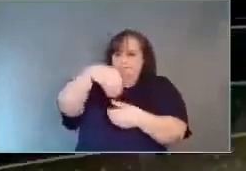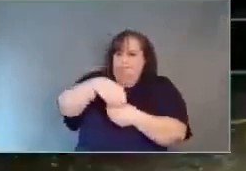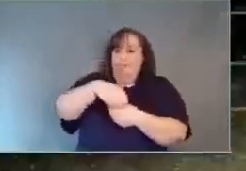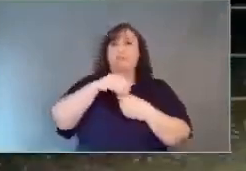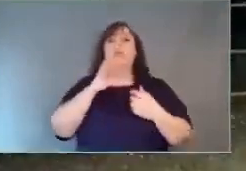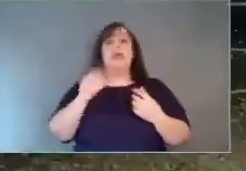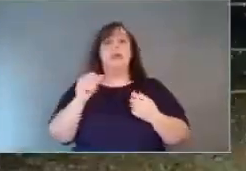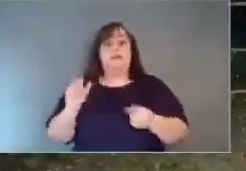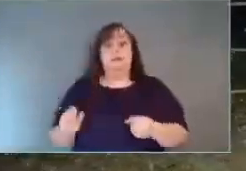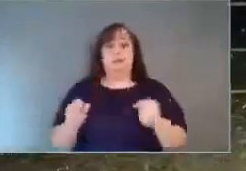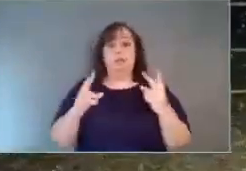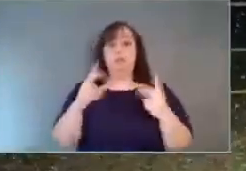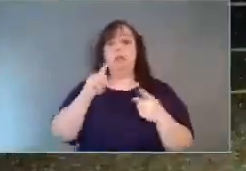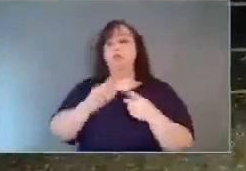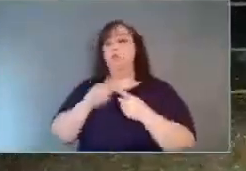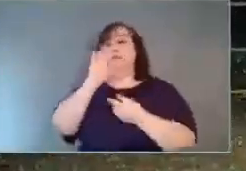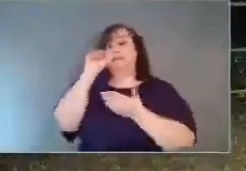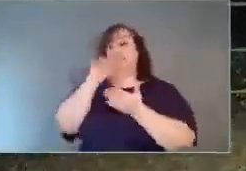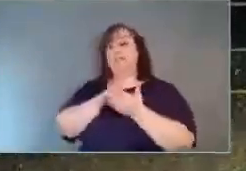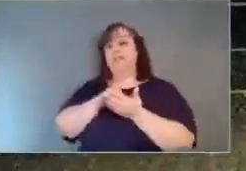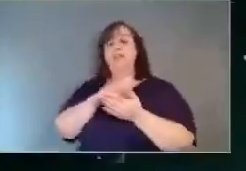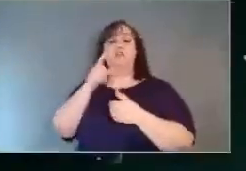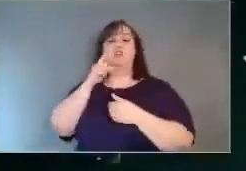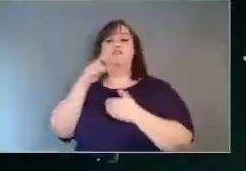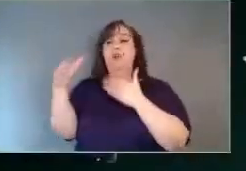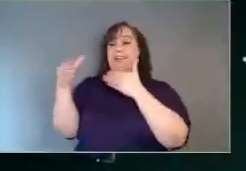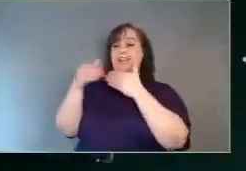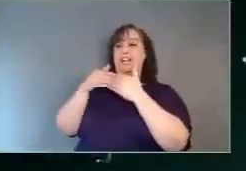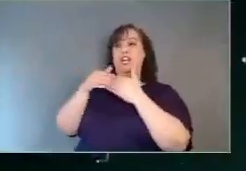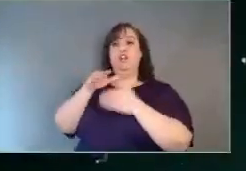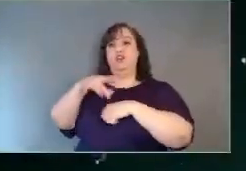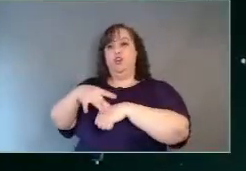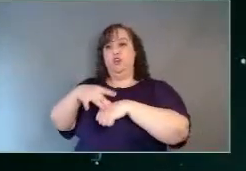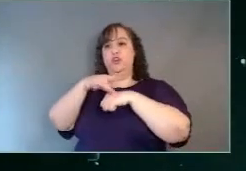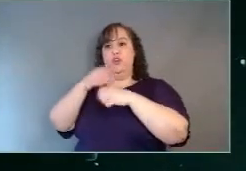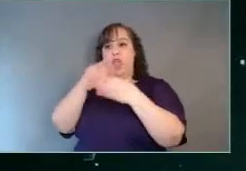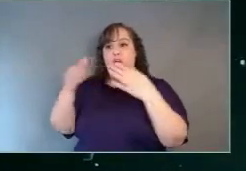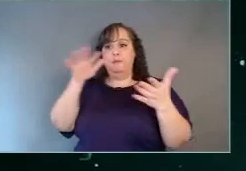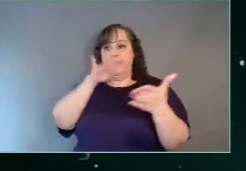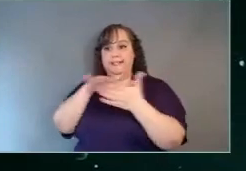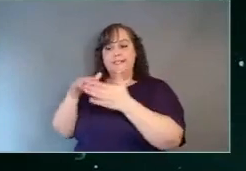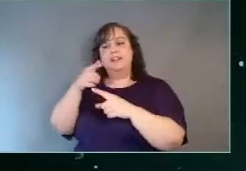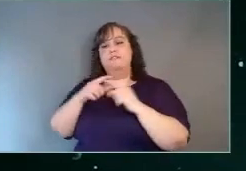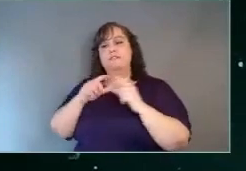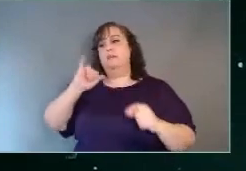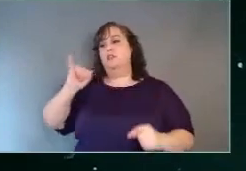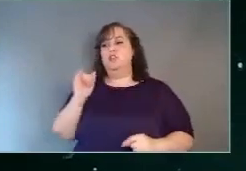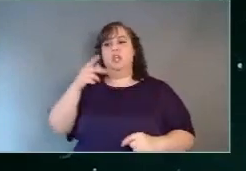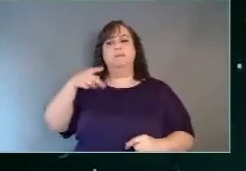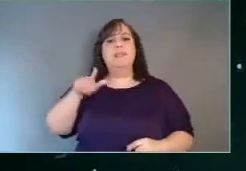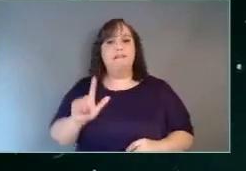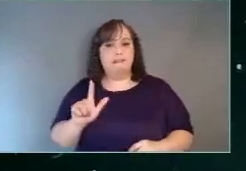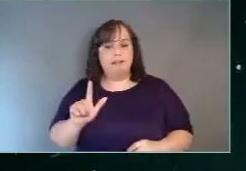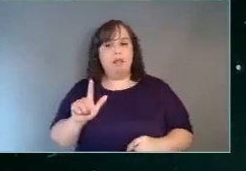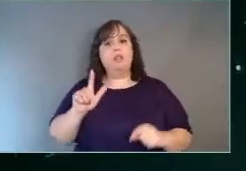for Near-Earth Object Studies at JPL Jet's Propulsion Laboratory so that people around the world can find out more.